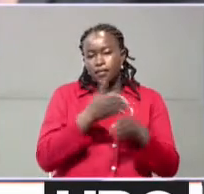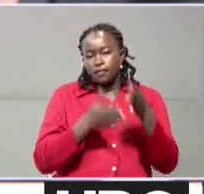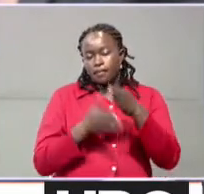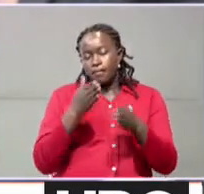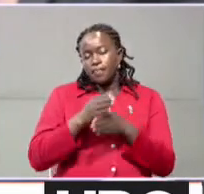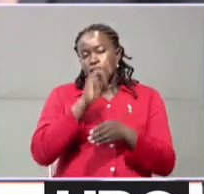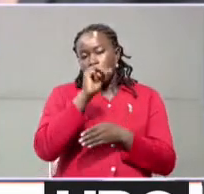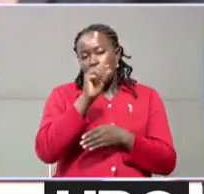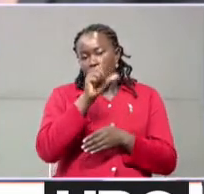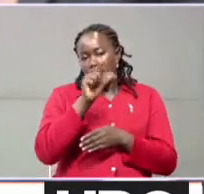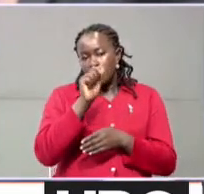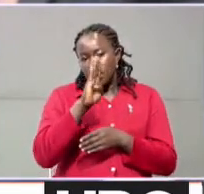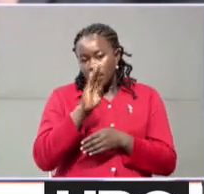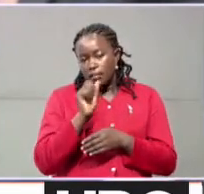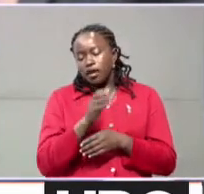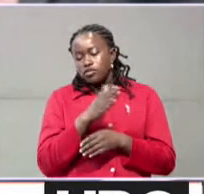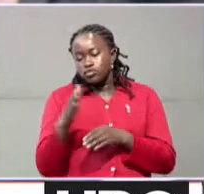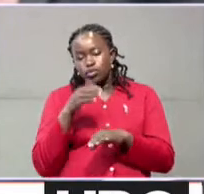to rural